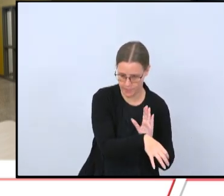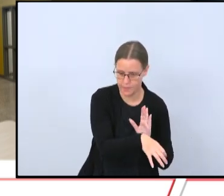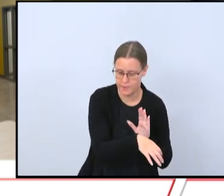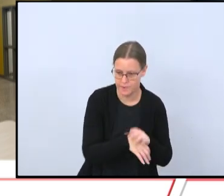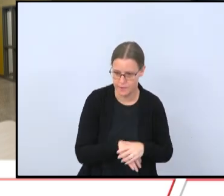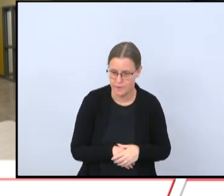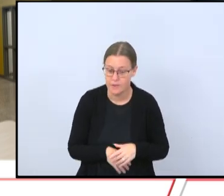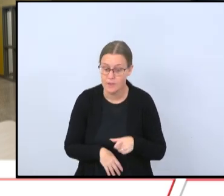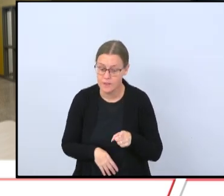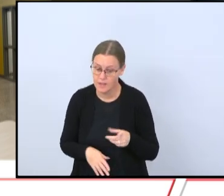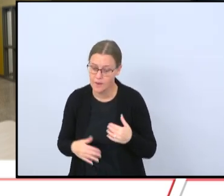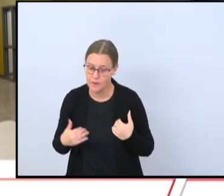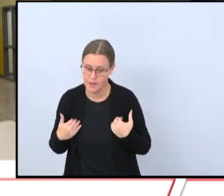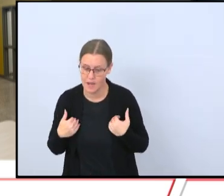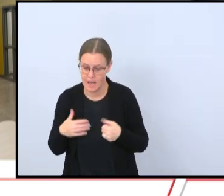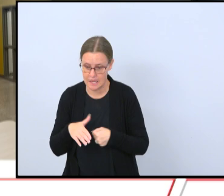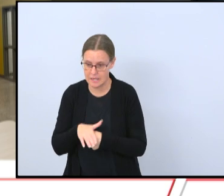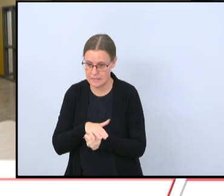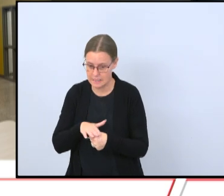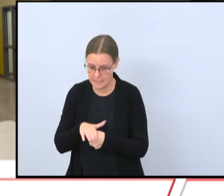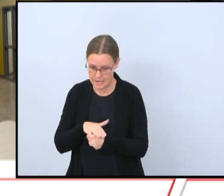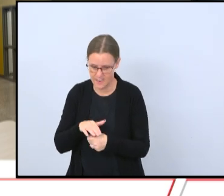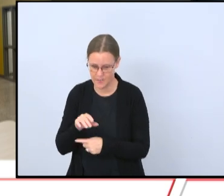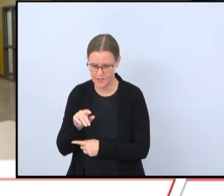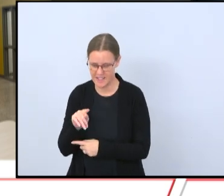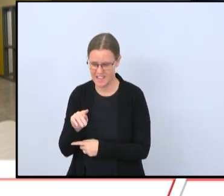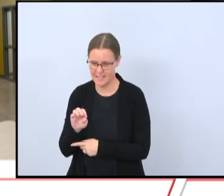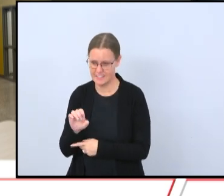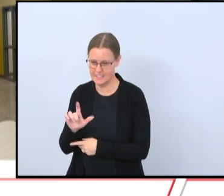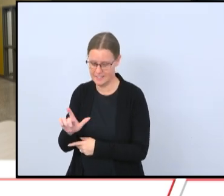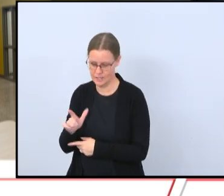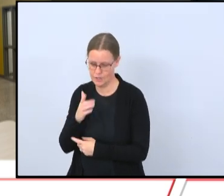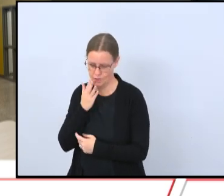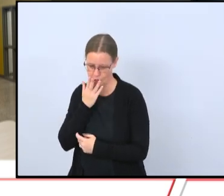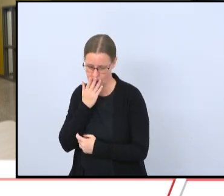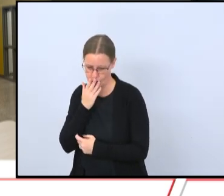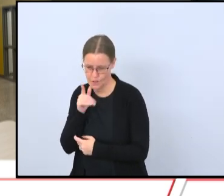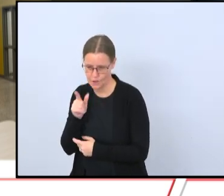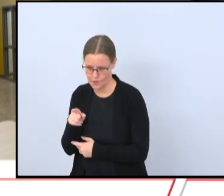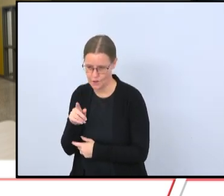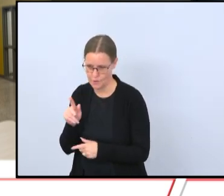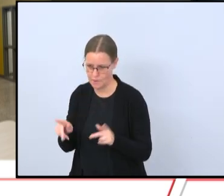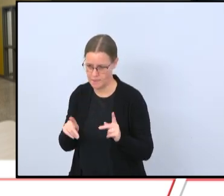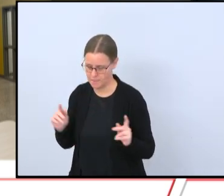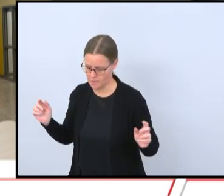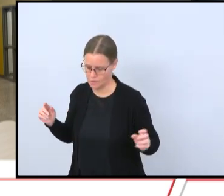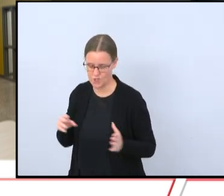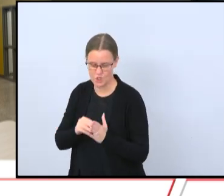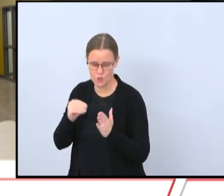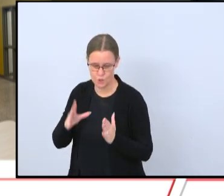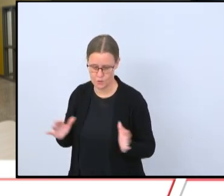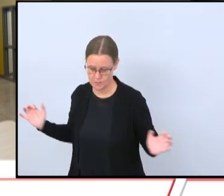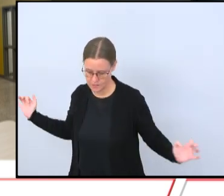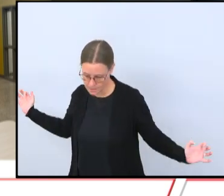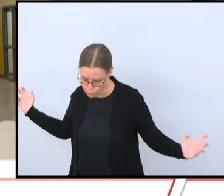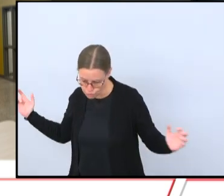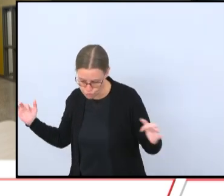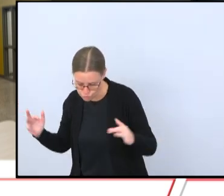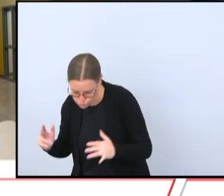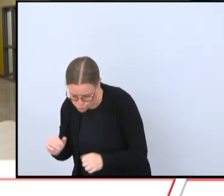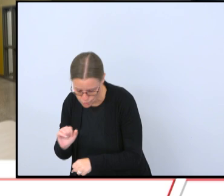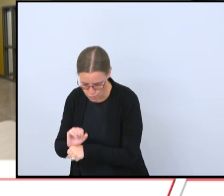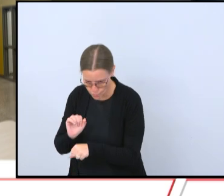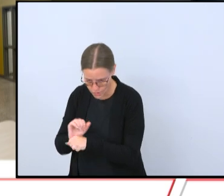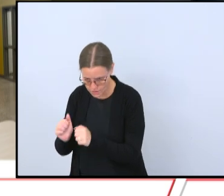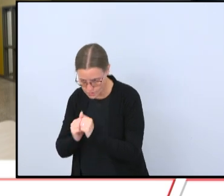This one does have a collaboration space, that teal room in the kind of center there as a space for students to come and collaborate and hang